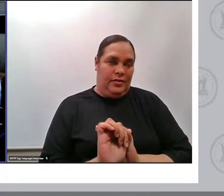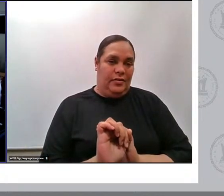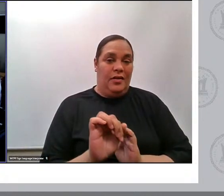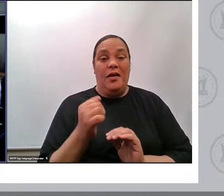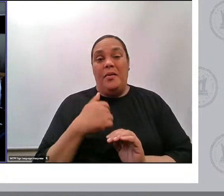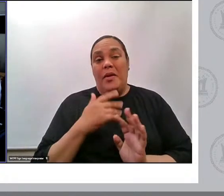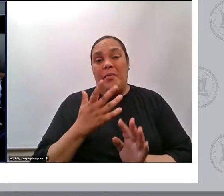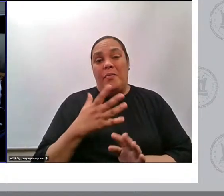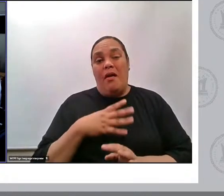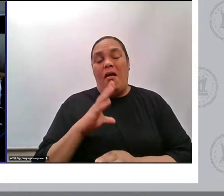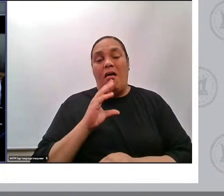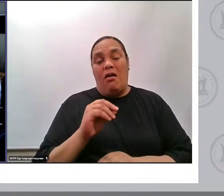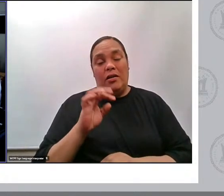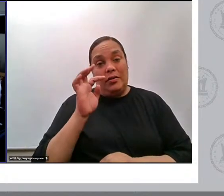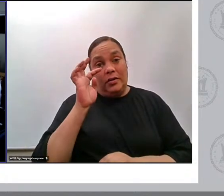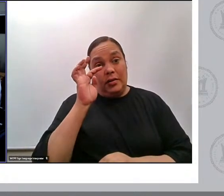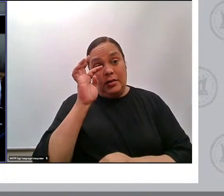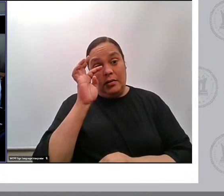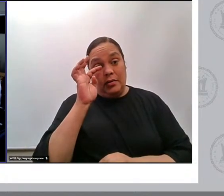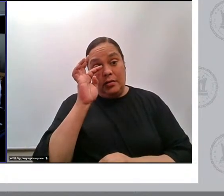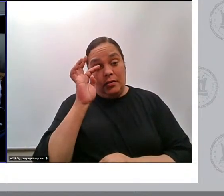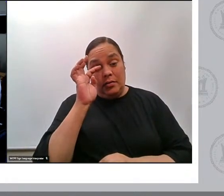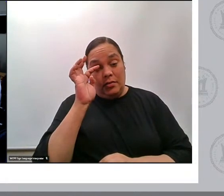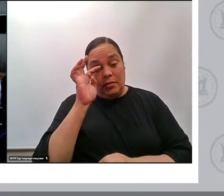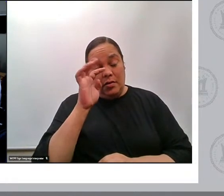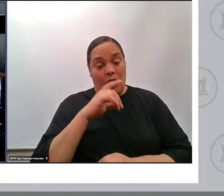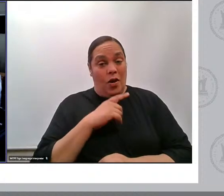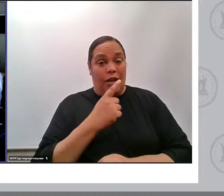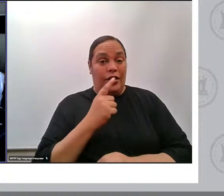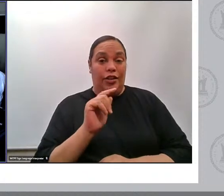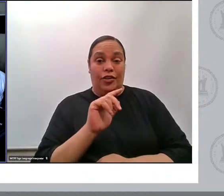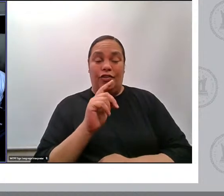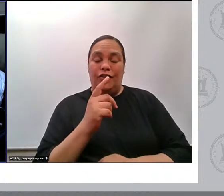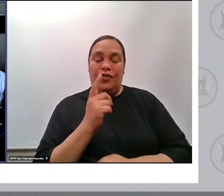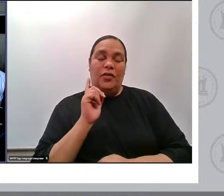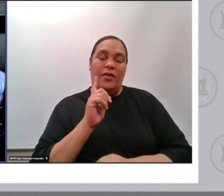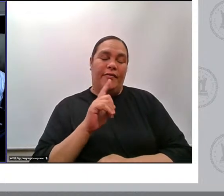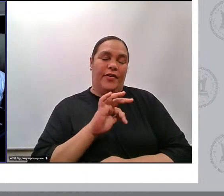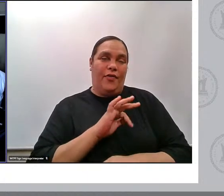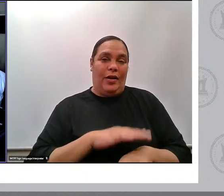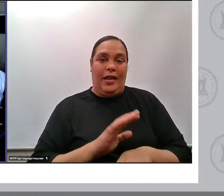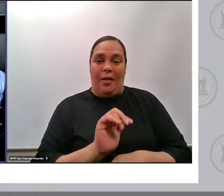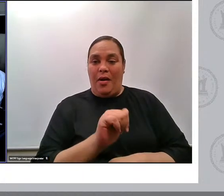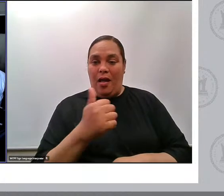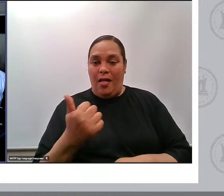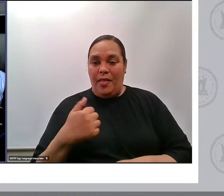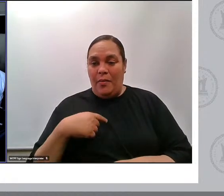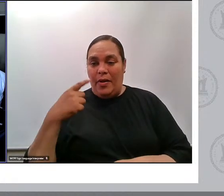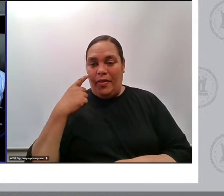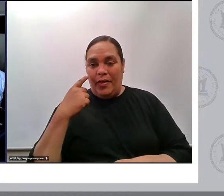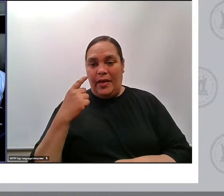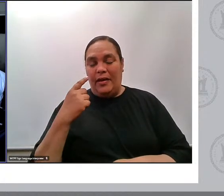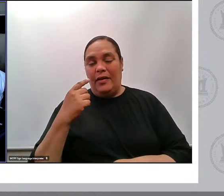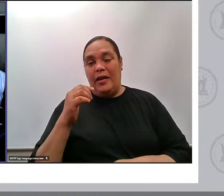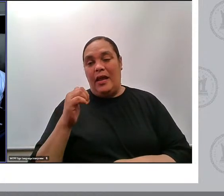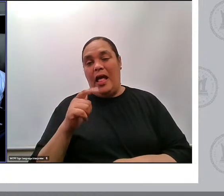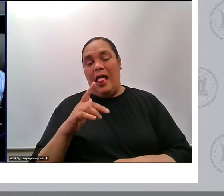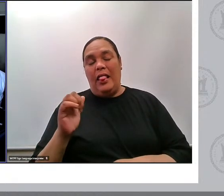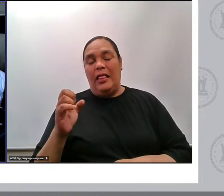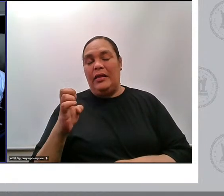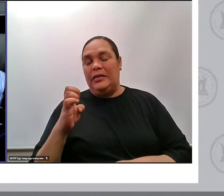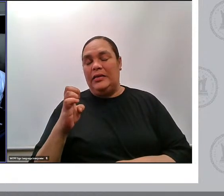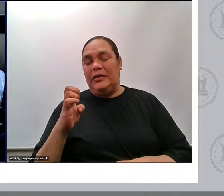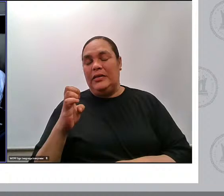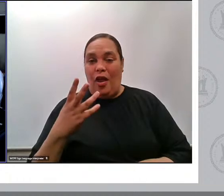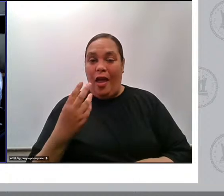I'm asking in relation to the fact that every other time, like I think Liz has already mentioned that